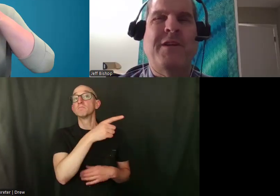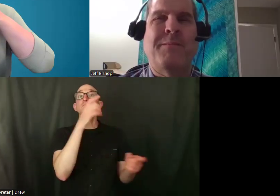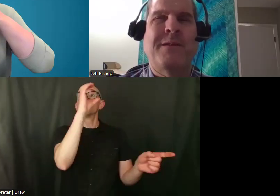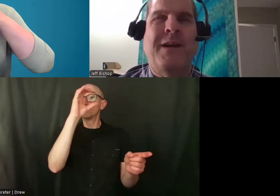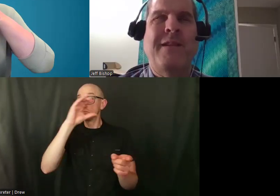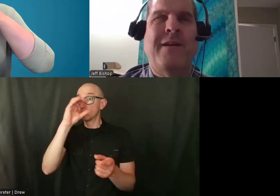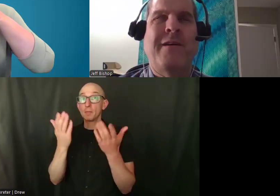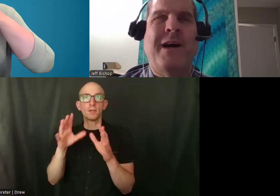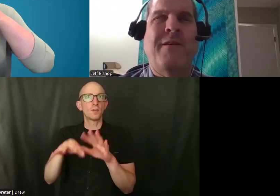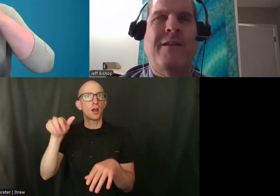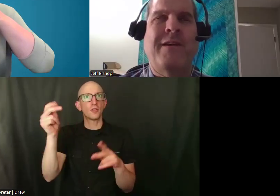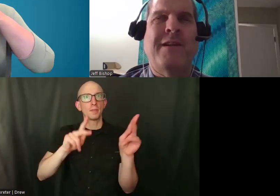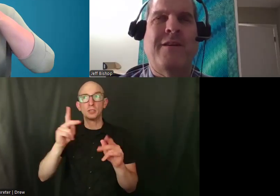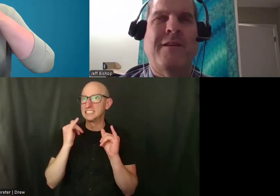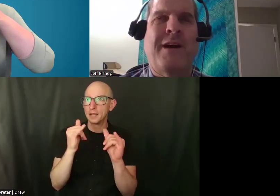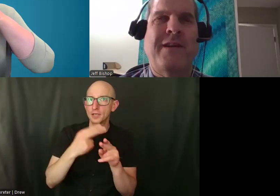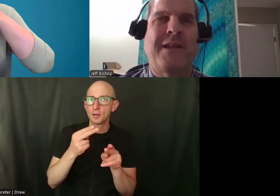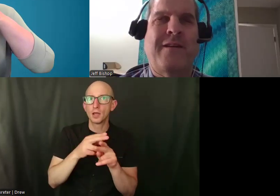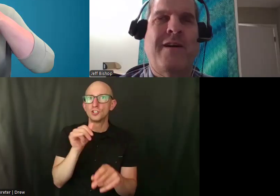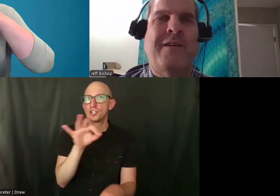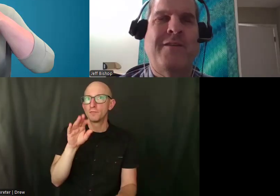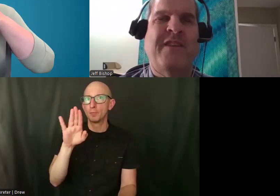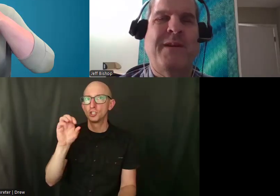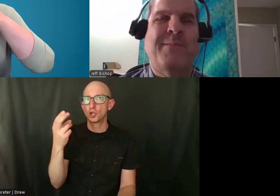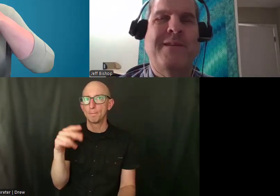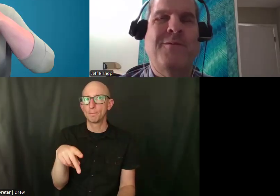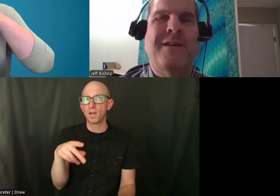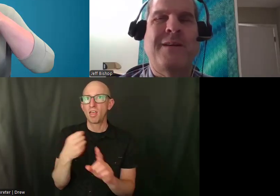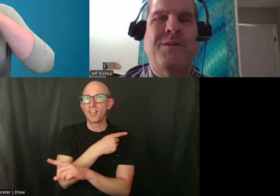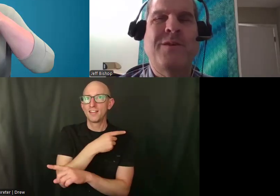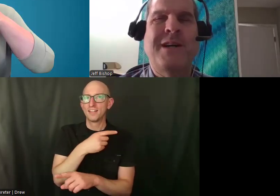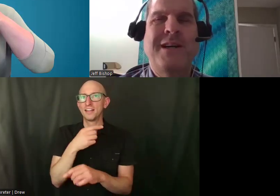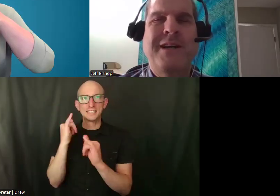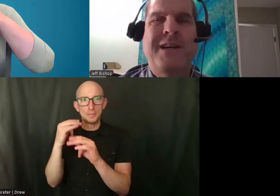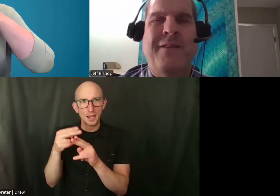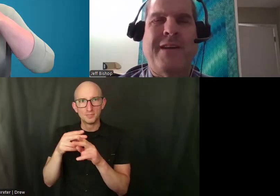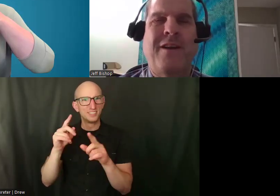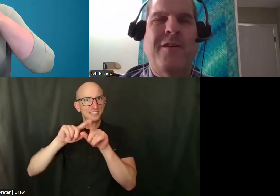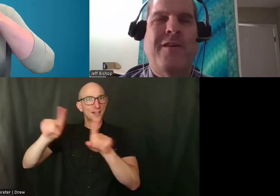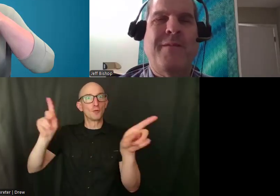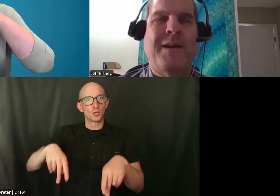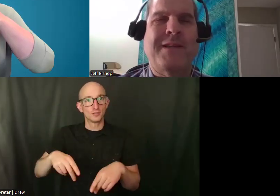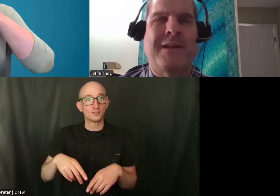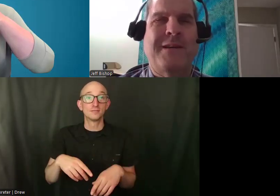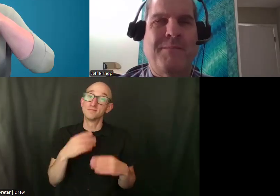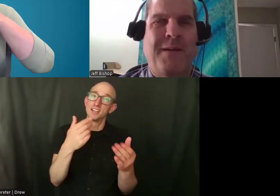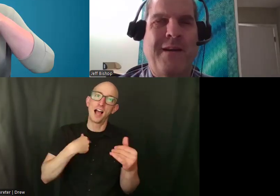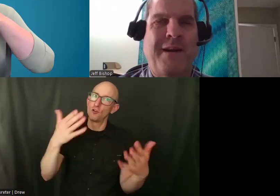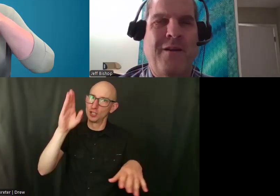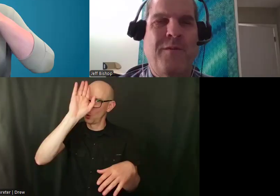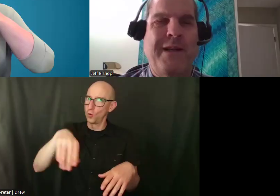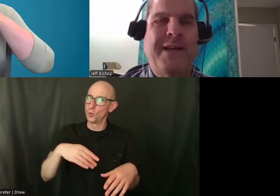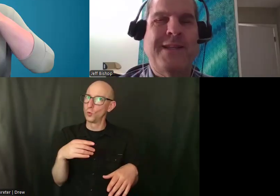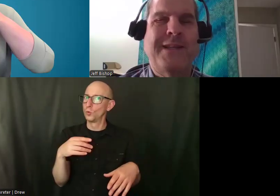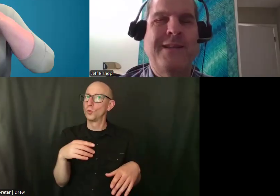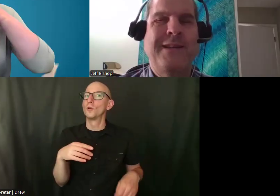Jeff Bishops, right, that are not relevant. That there are other Jeff Bishops in the world, I'm sure. In fact, I know there are because I